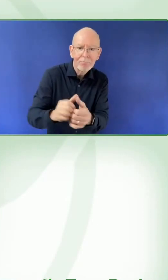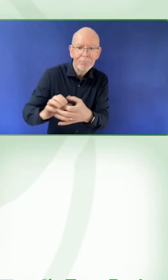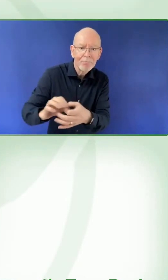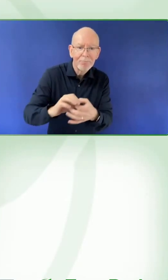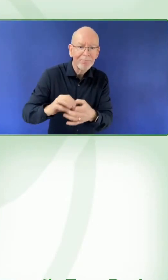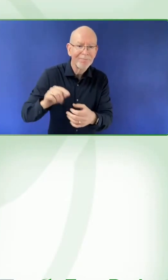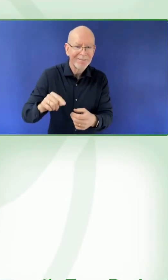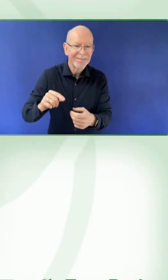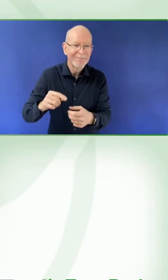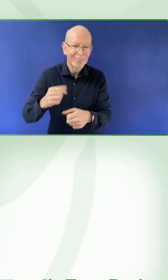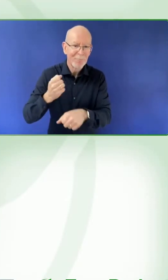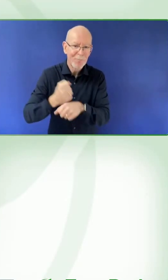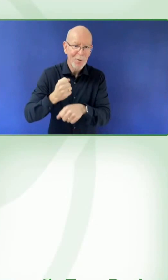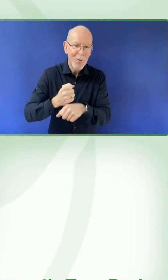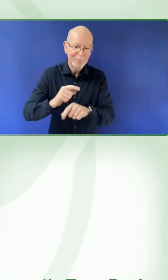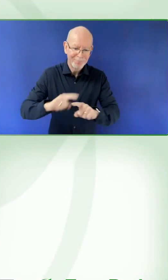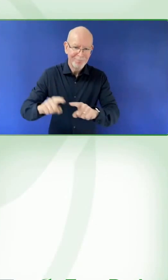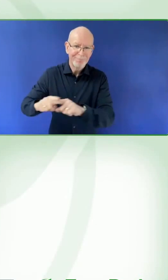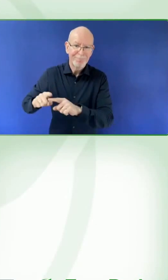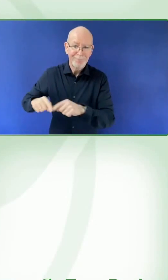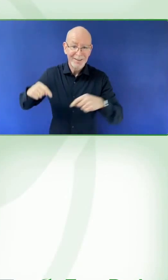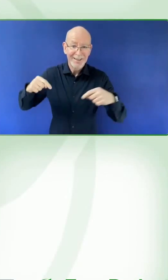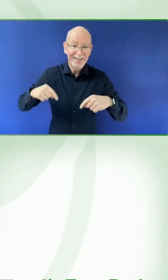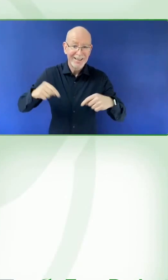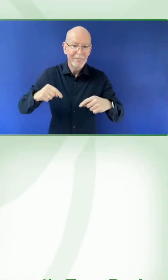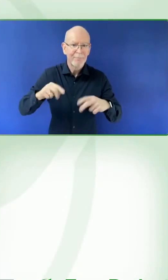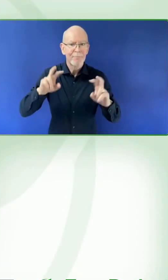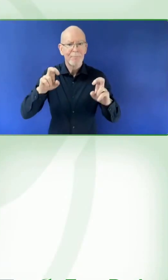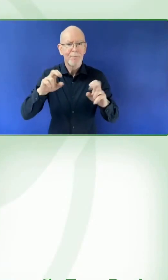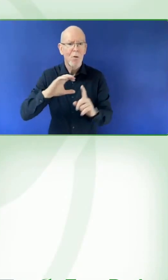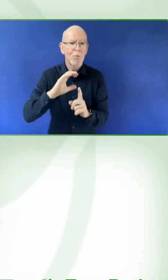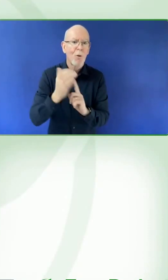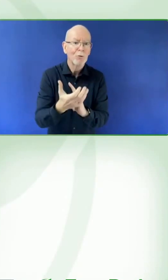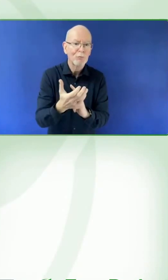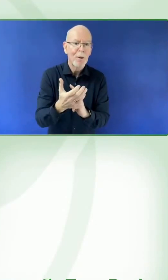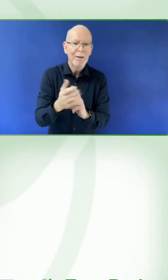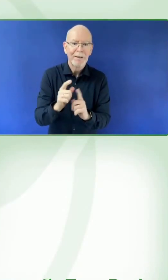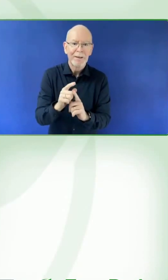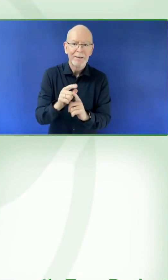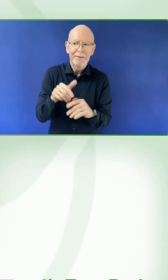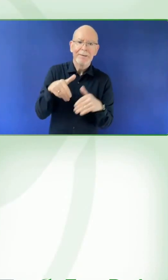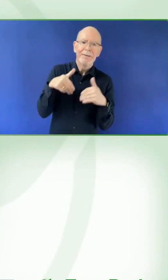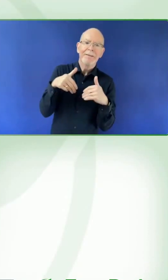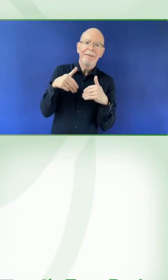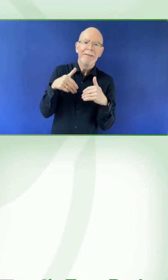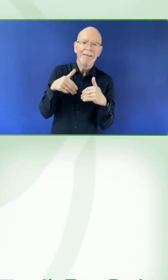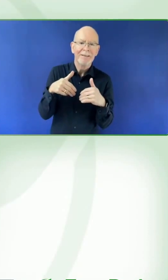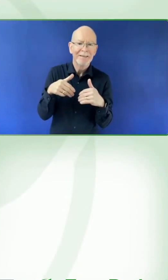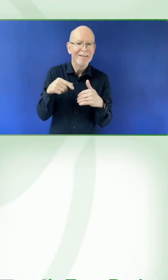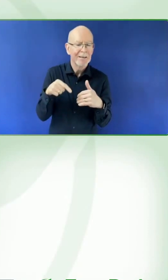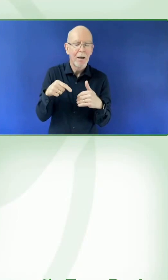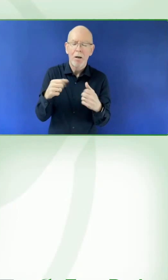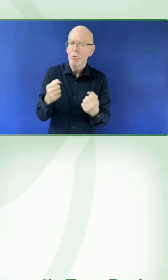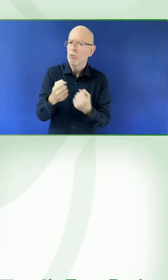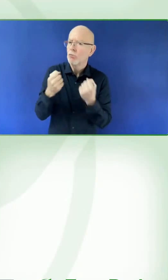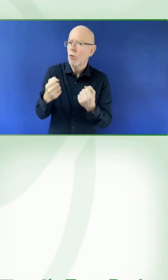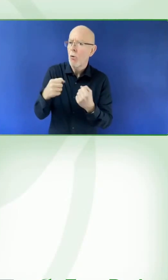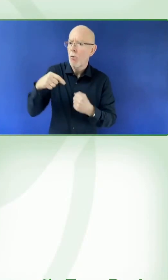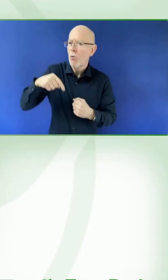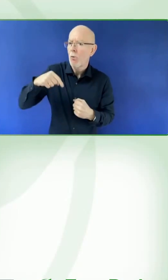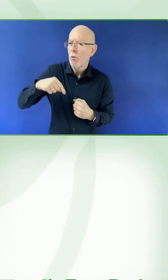Sure, I'll add. Just I agree. The cultural taboos.